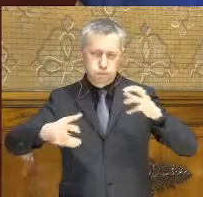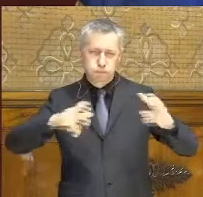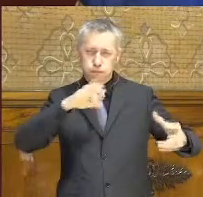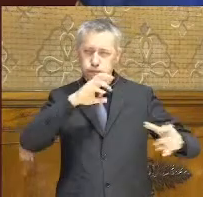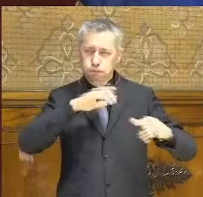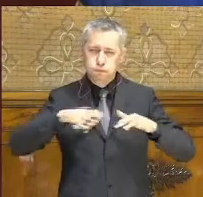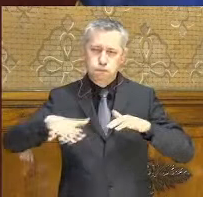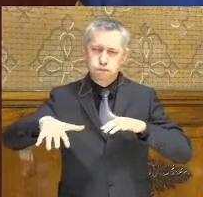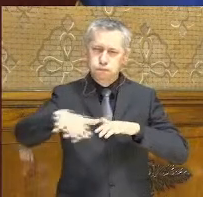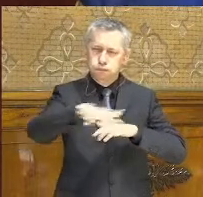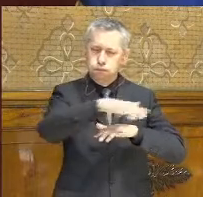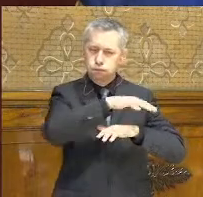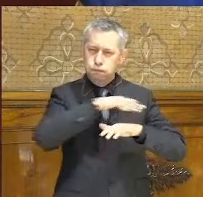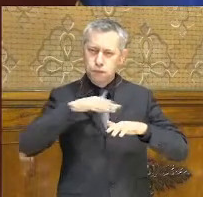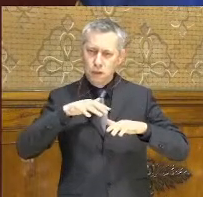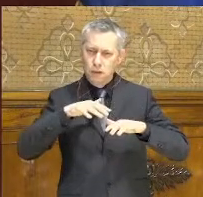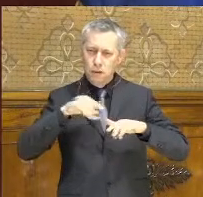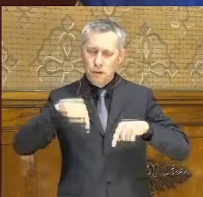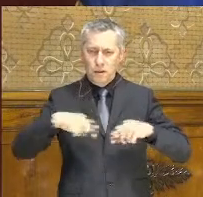places.